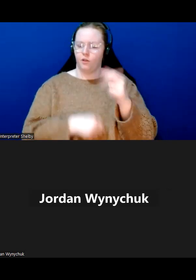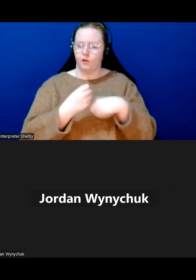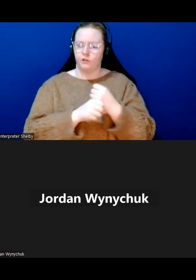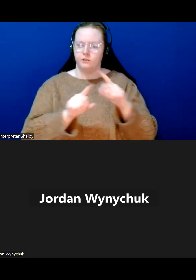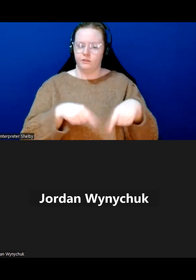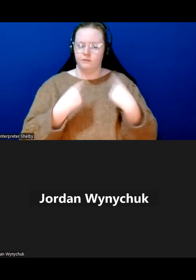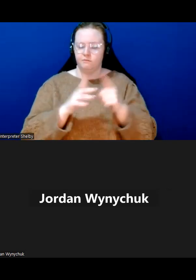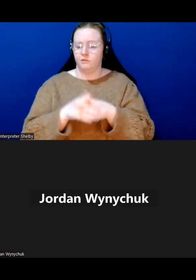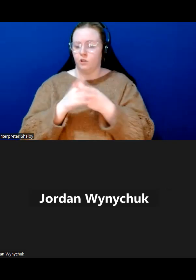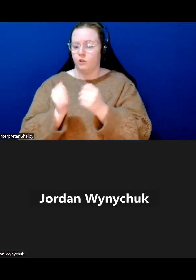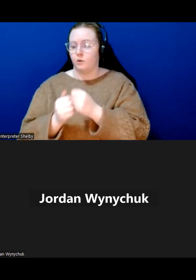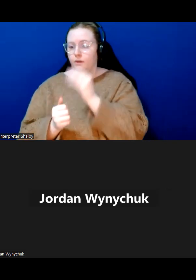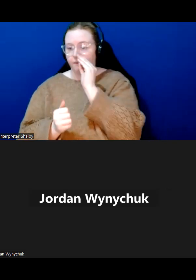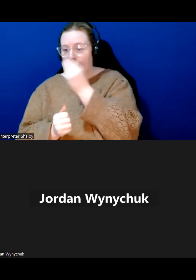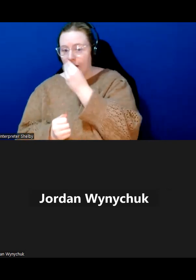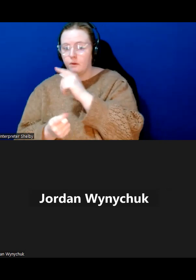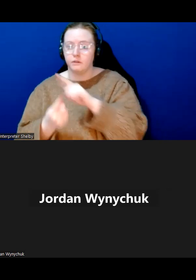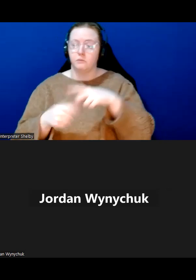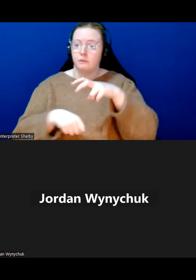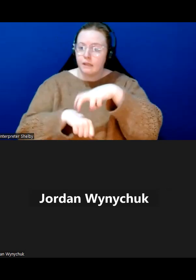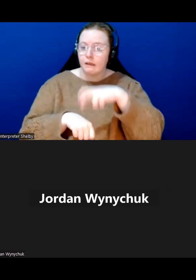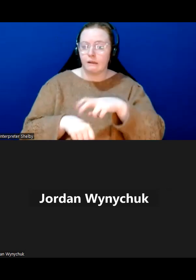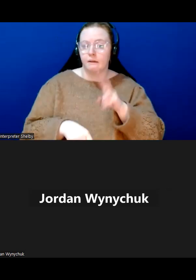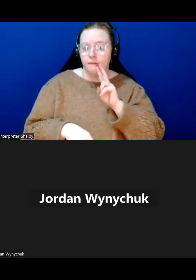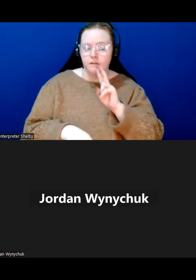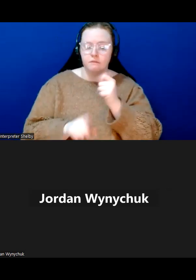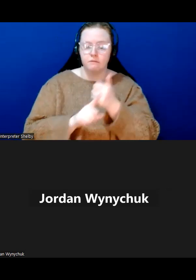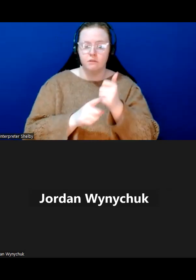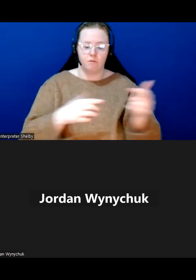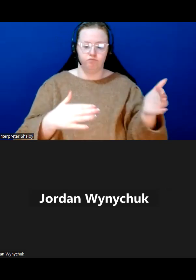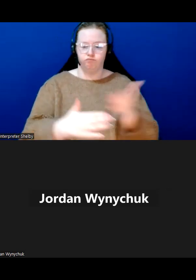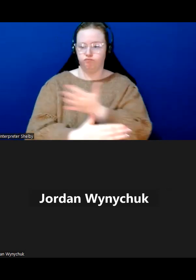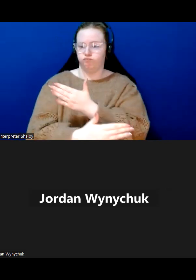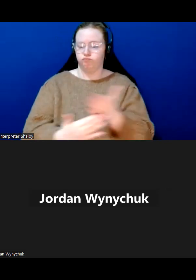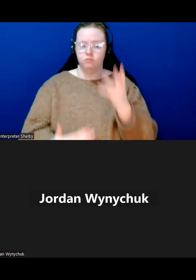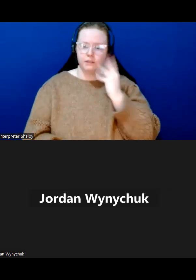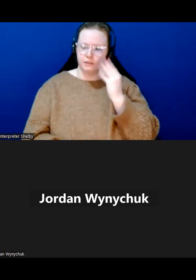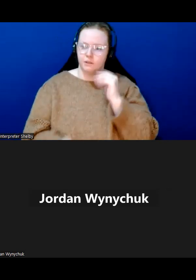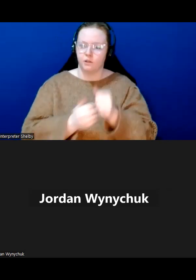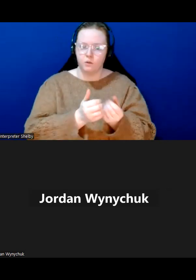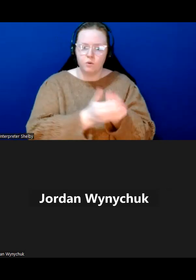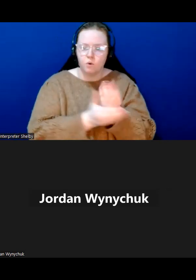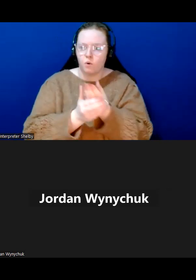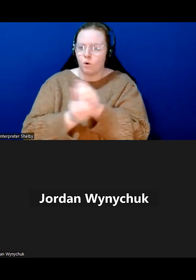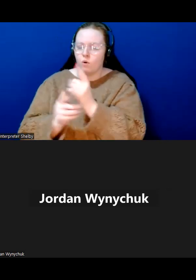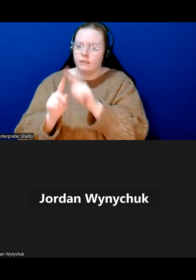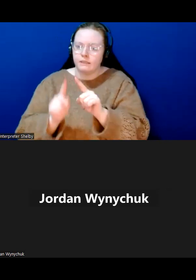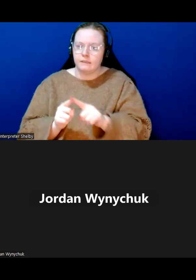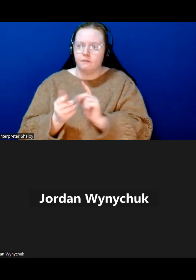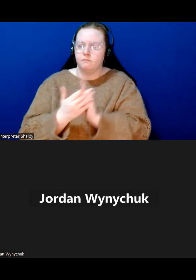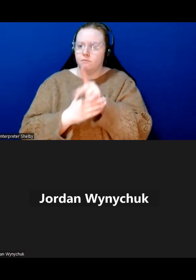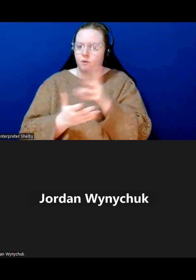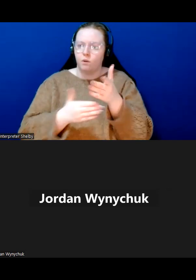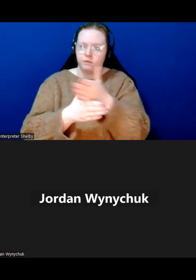to potatoes, Sydney has a vast experience in growing a variety of different species and loves to share her knowledge whenever possible. With